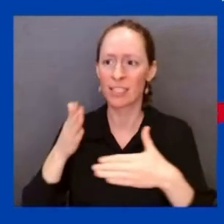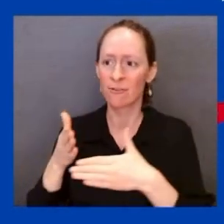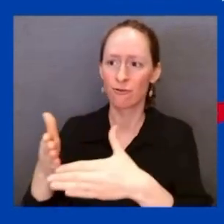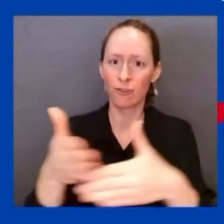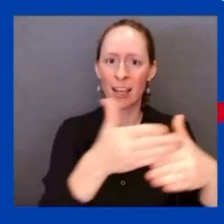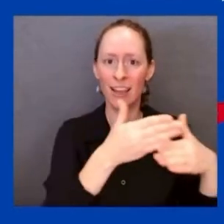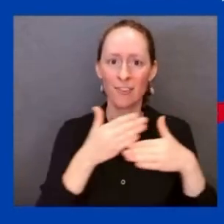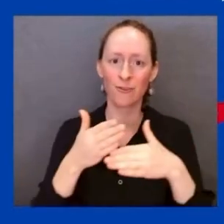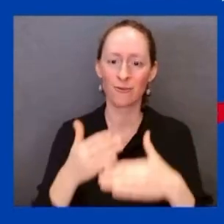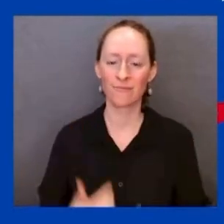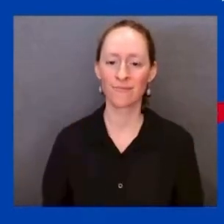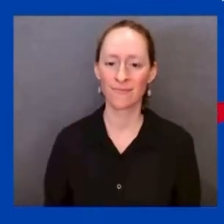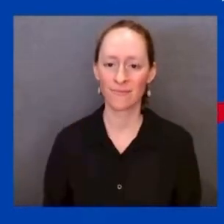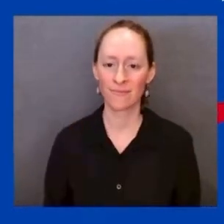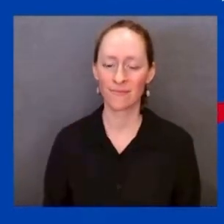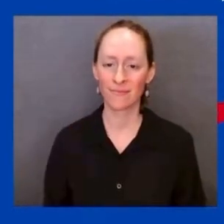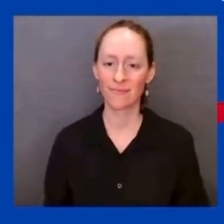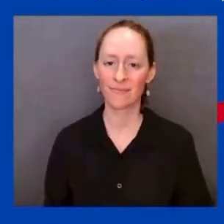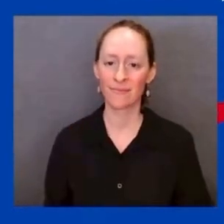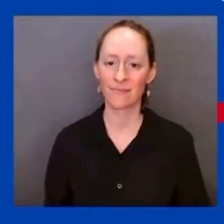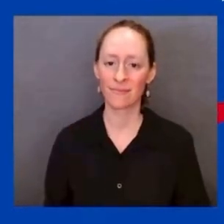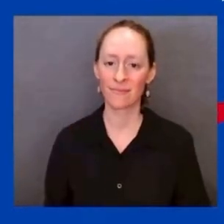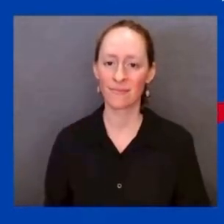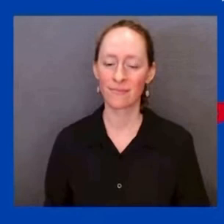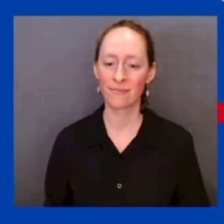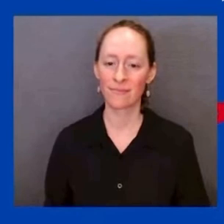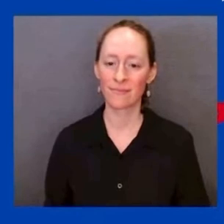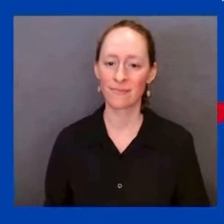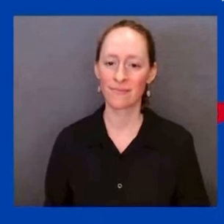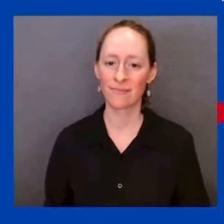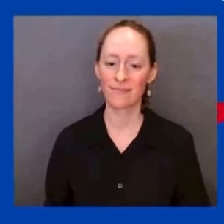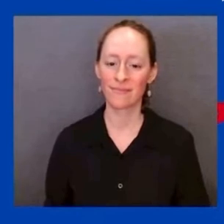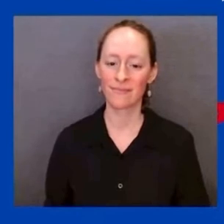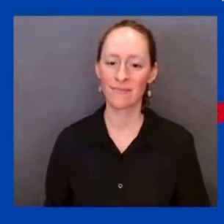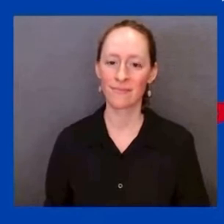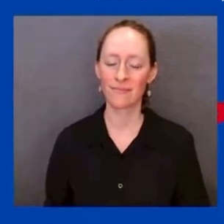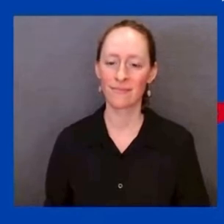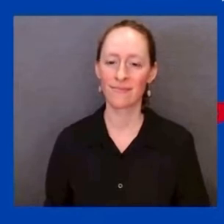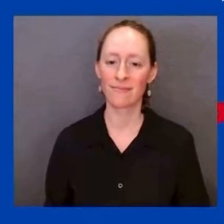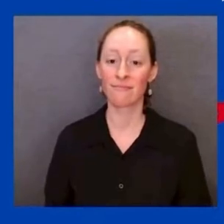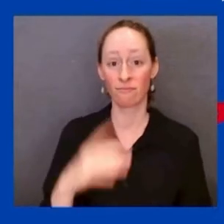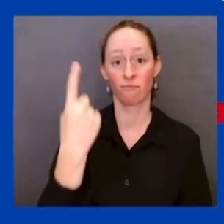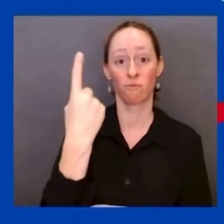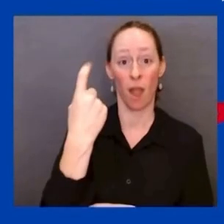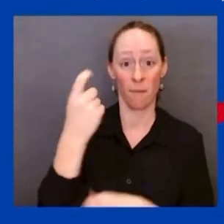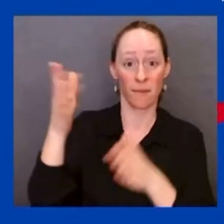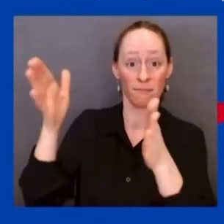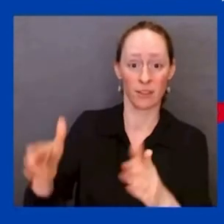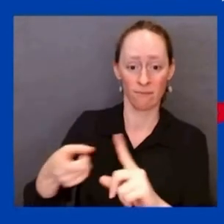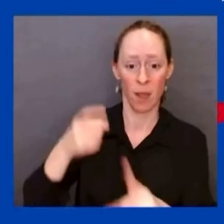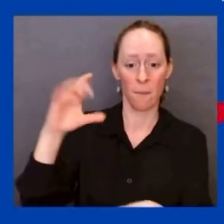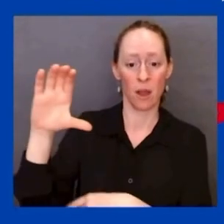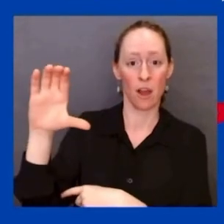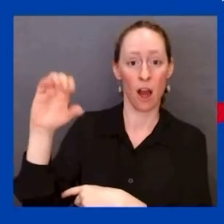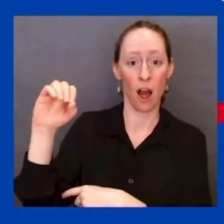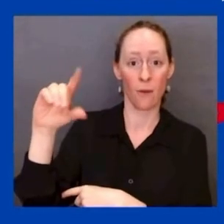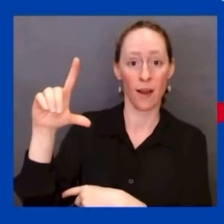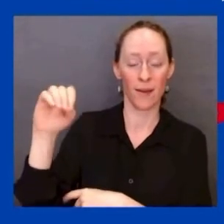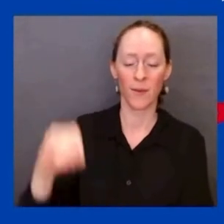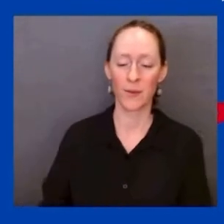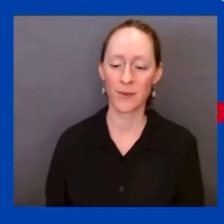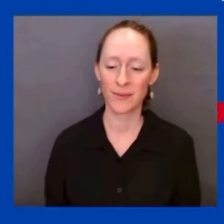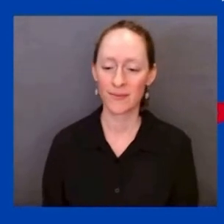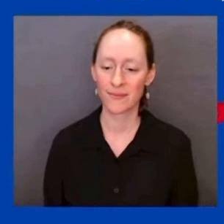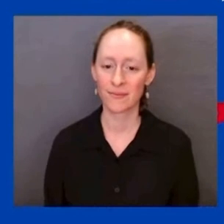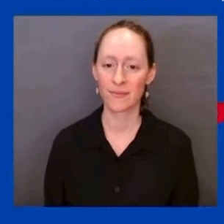at microphone 15, Robert Gould from Colorado. Robert? Yes, yes. There you are. Thank you, Madam